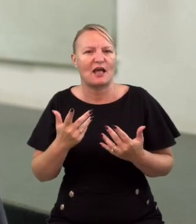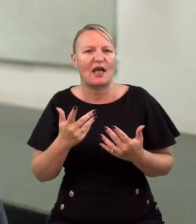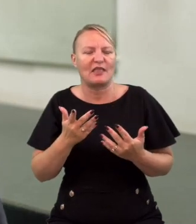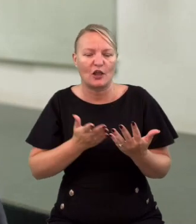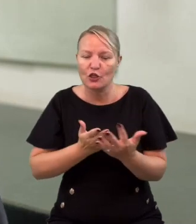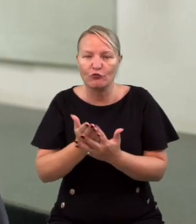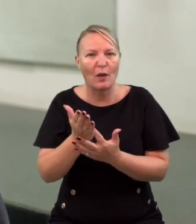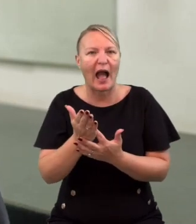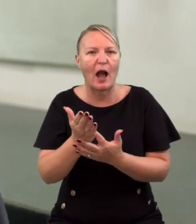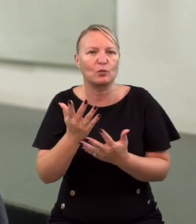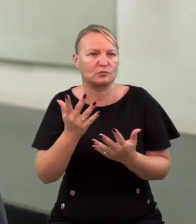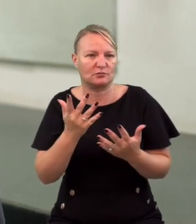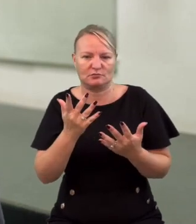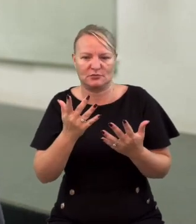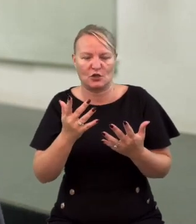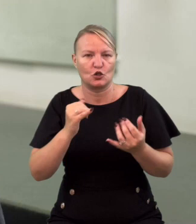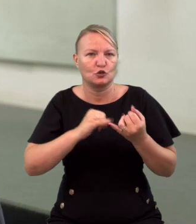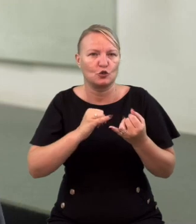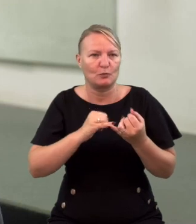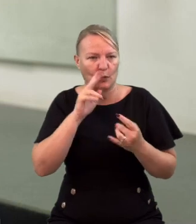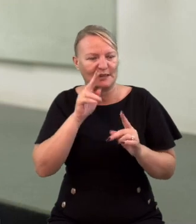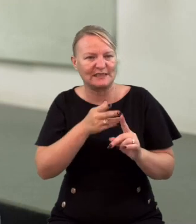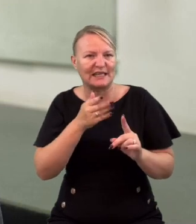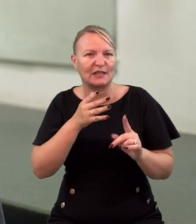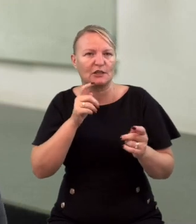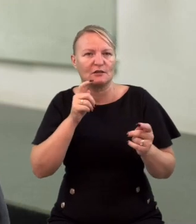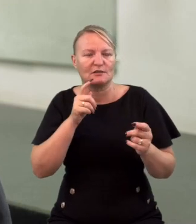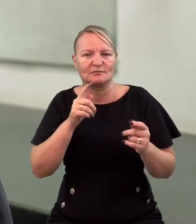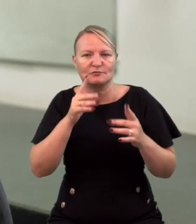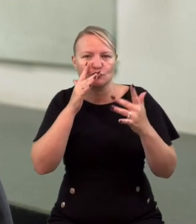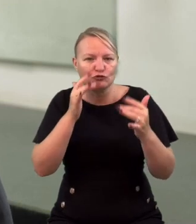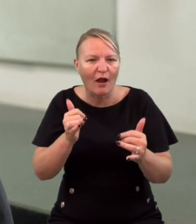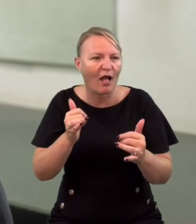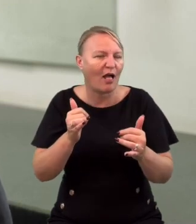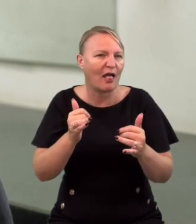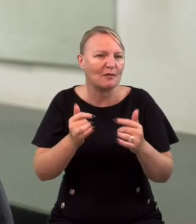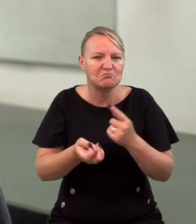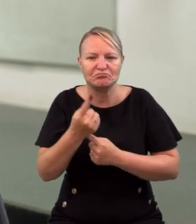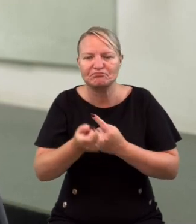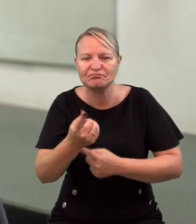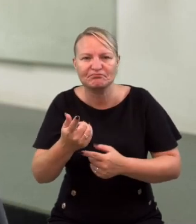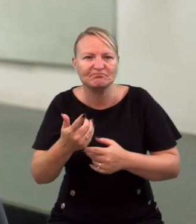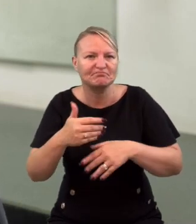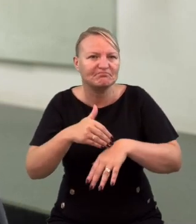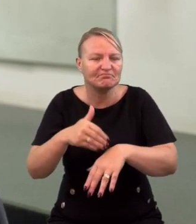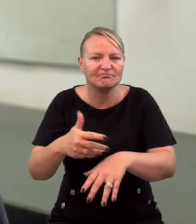Subi undergoes different trials and tribulations and challenges that kind of test